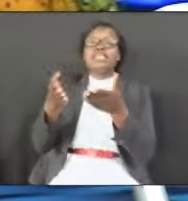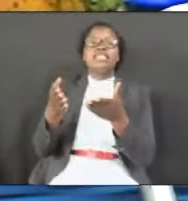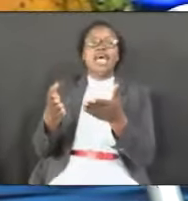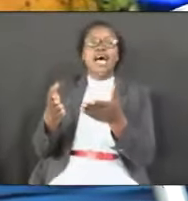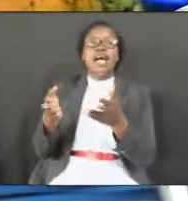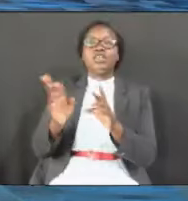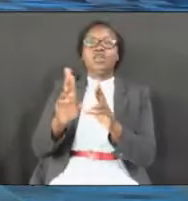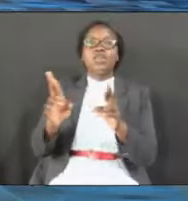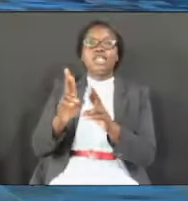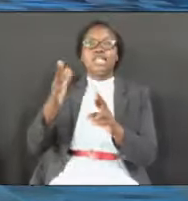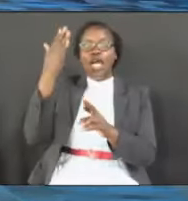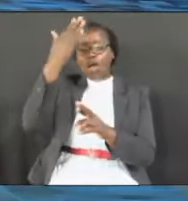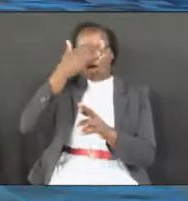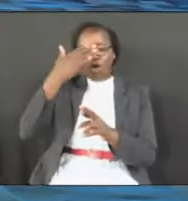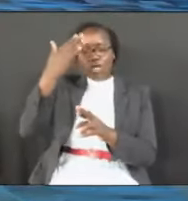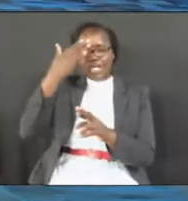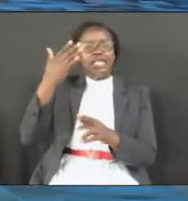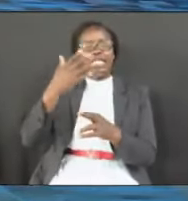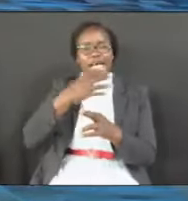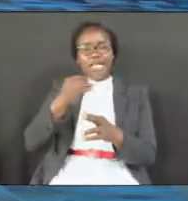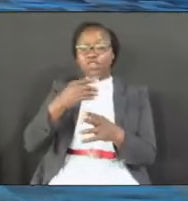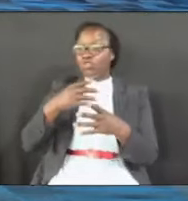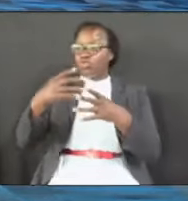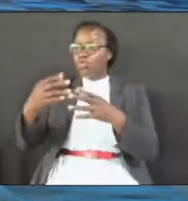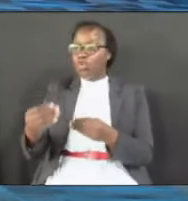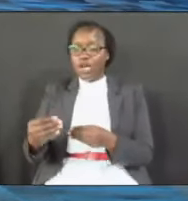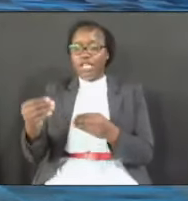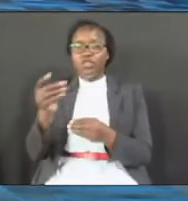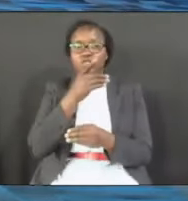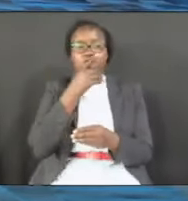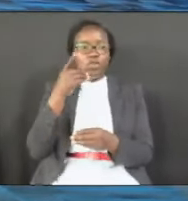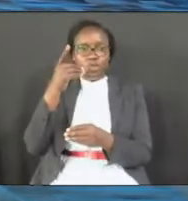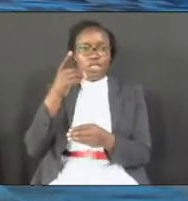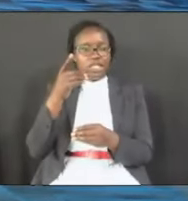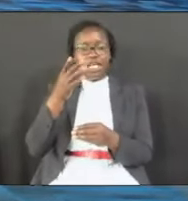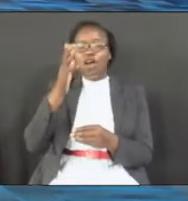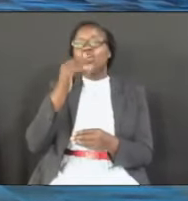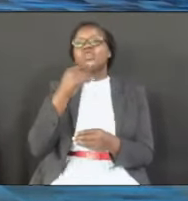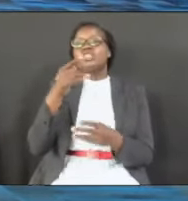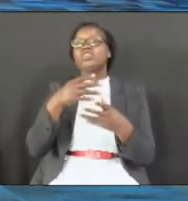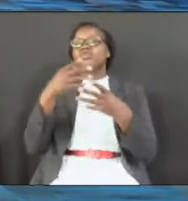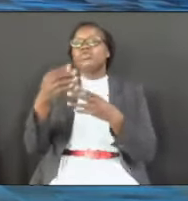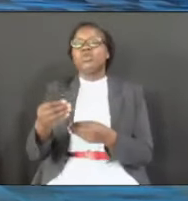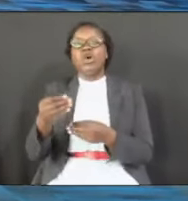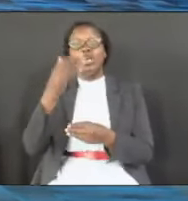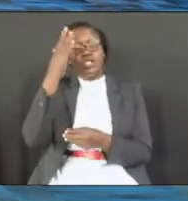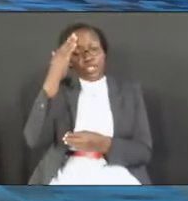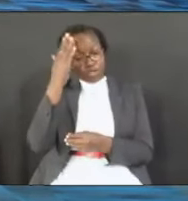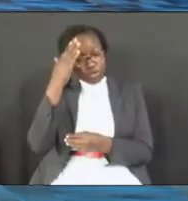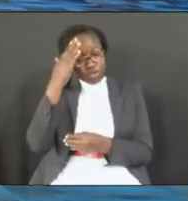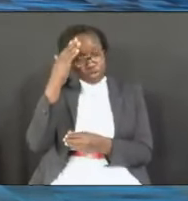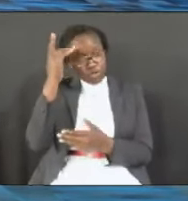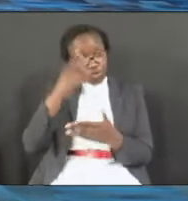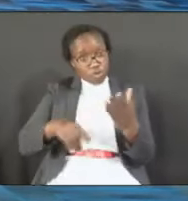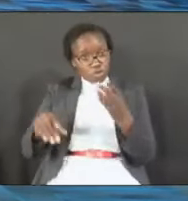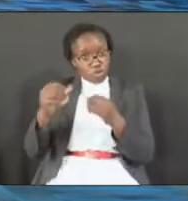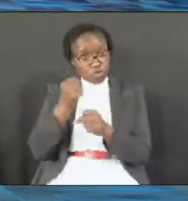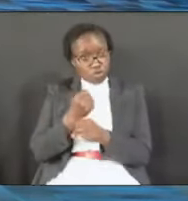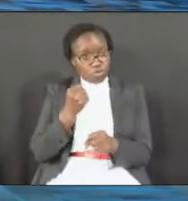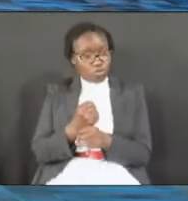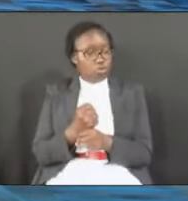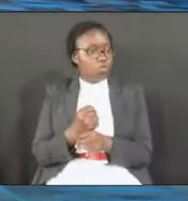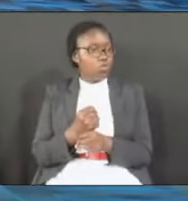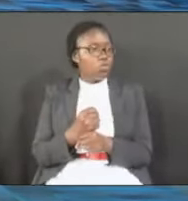game. Abraham said, you go into the wilderness. God said, you go. He knows what to do.